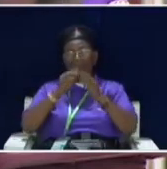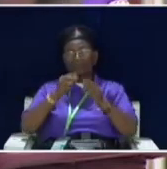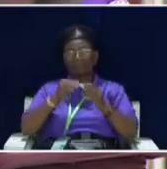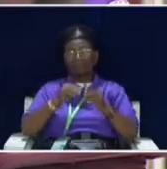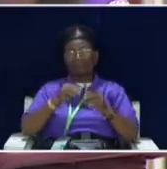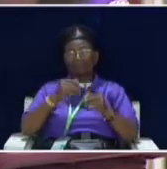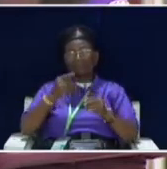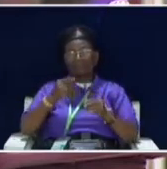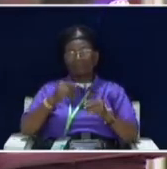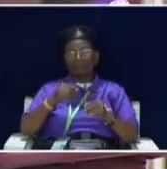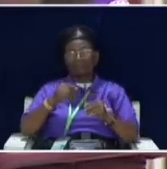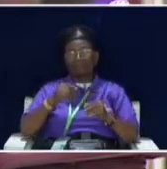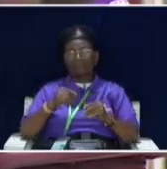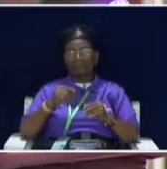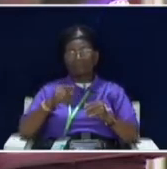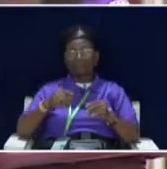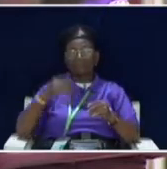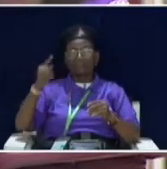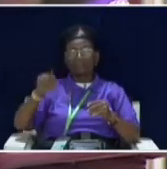and said, what's